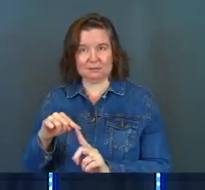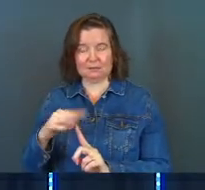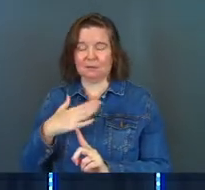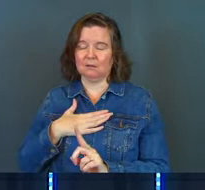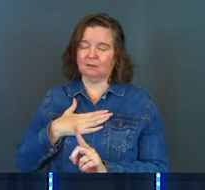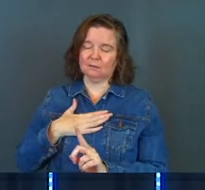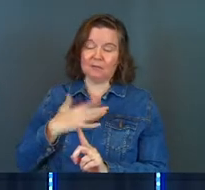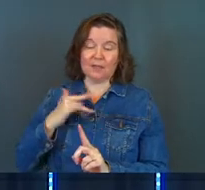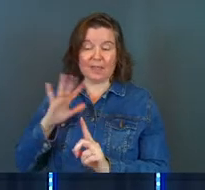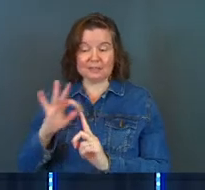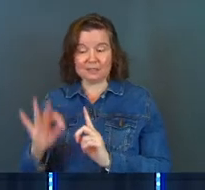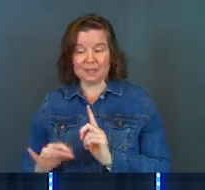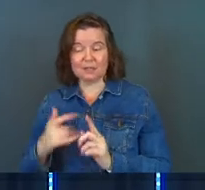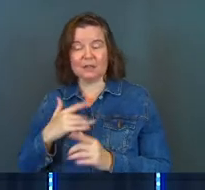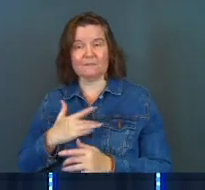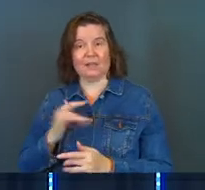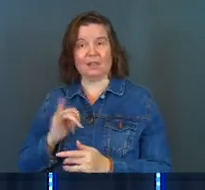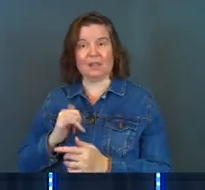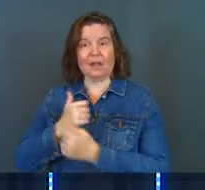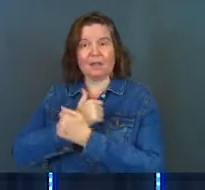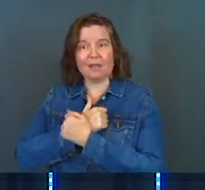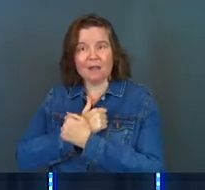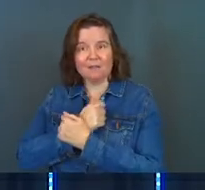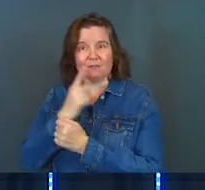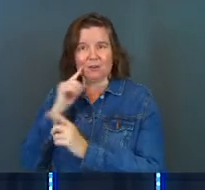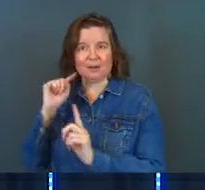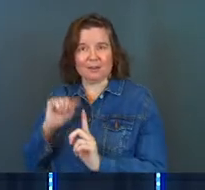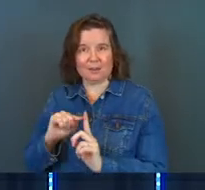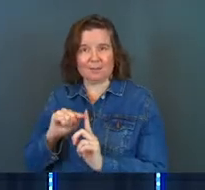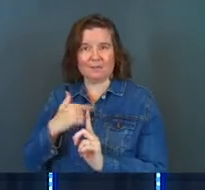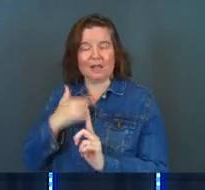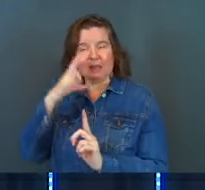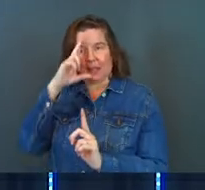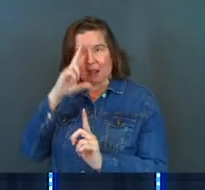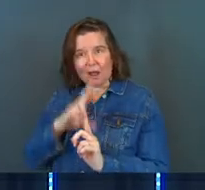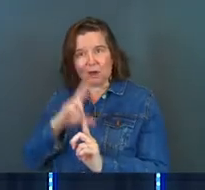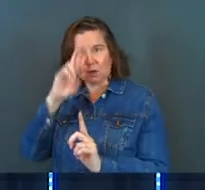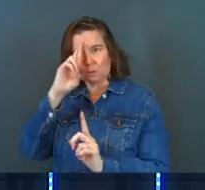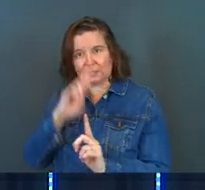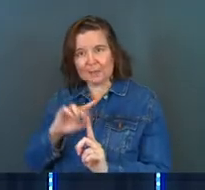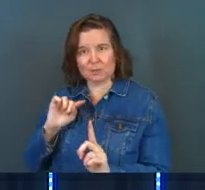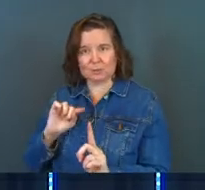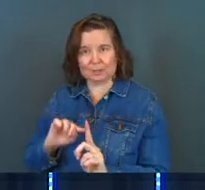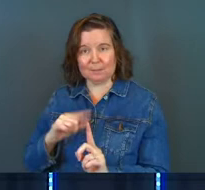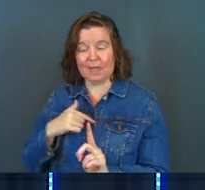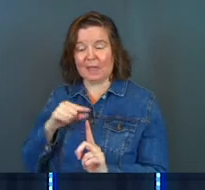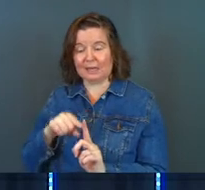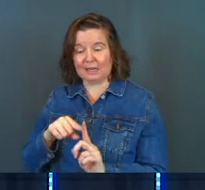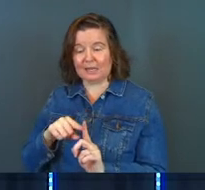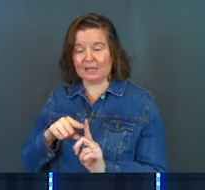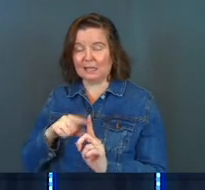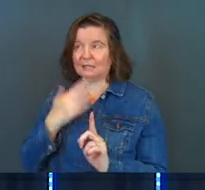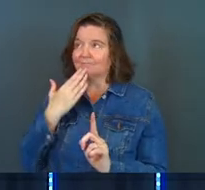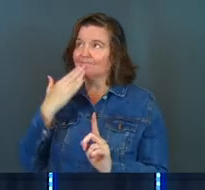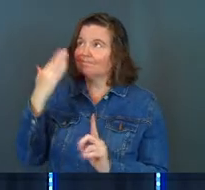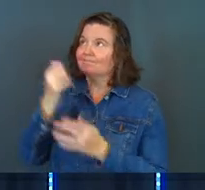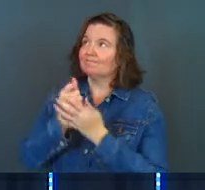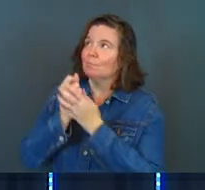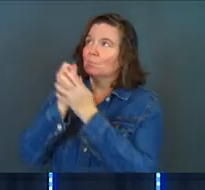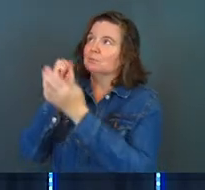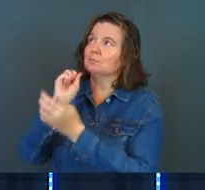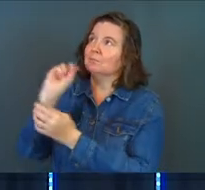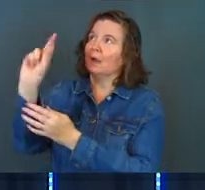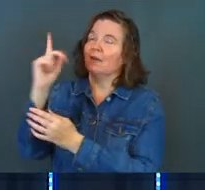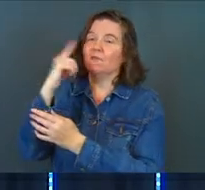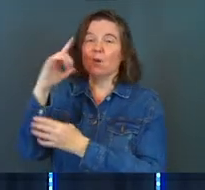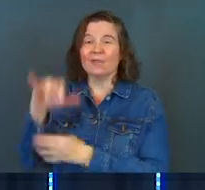And that selection felt like love to him, felt like honor and respect to him. And he's worshiping God